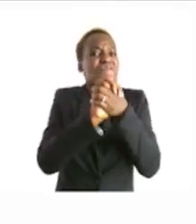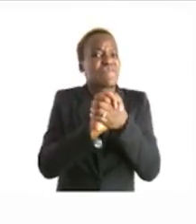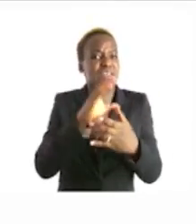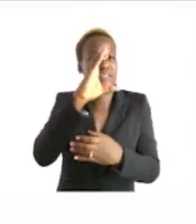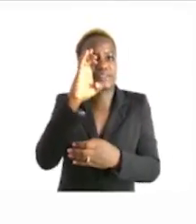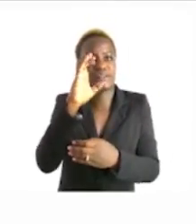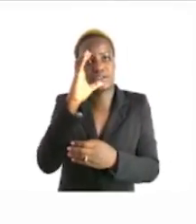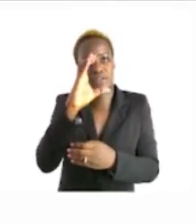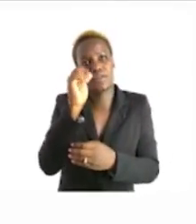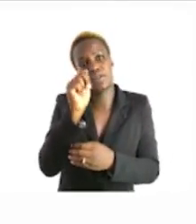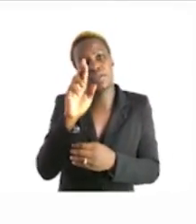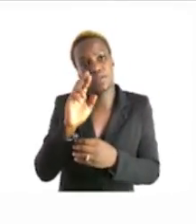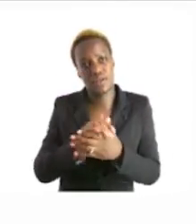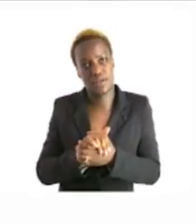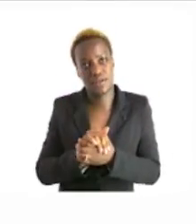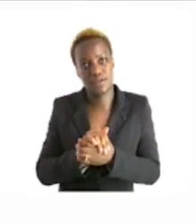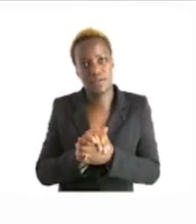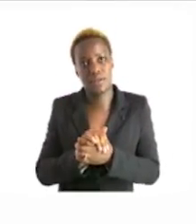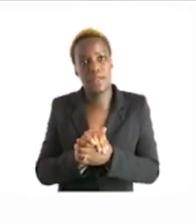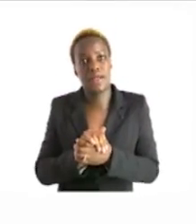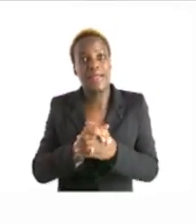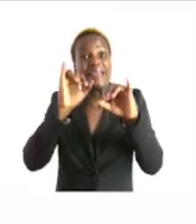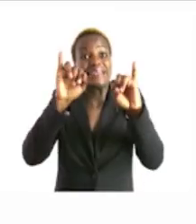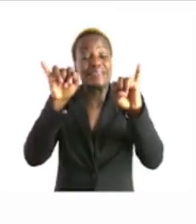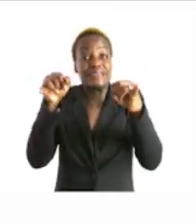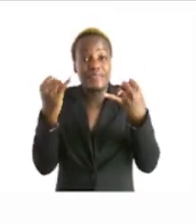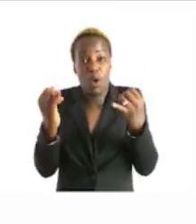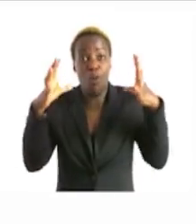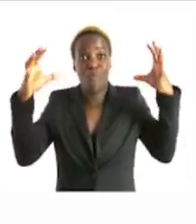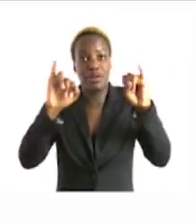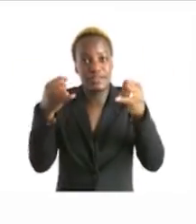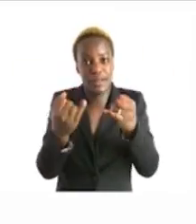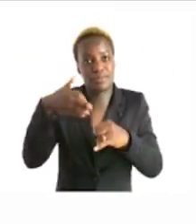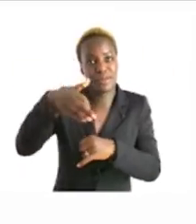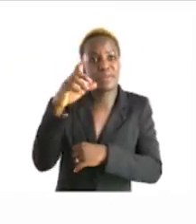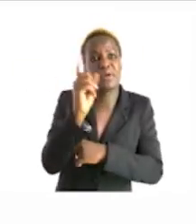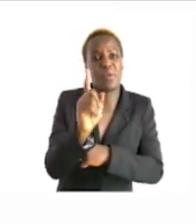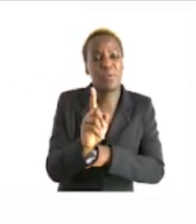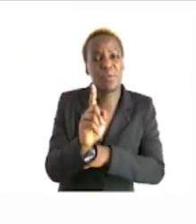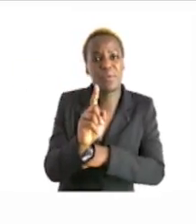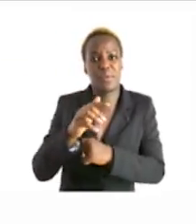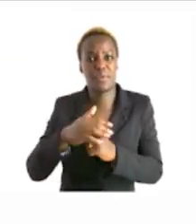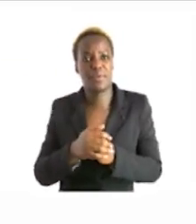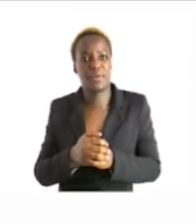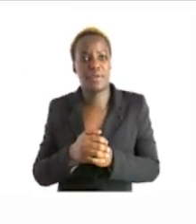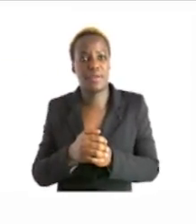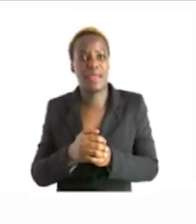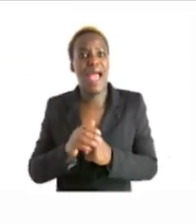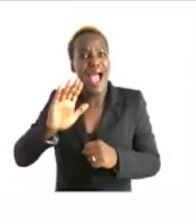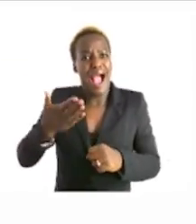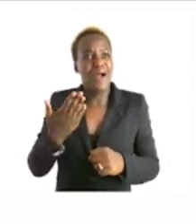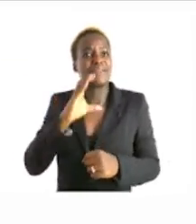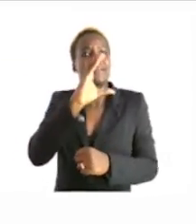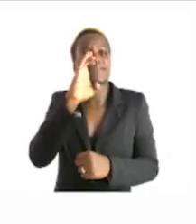what is the capital city of namibia number five how does caesar feel feel